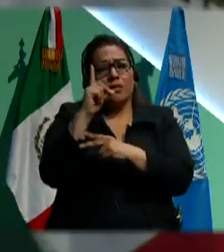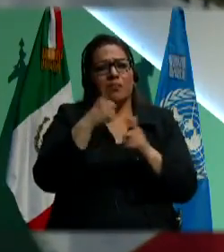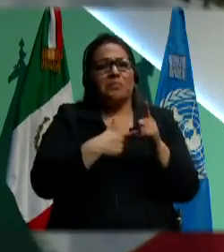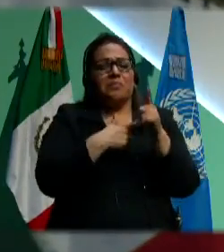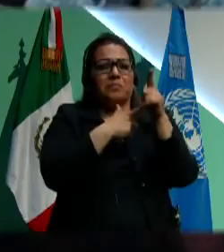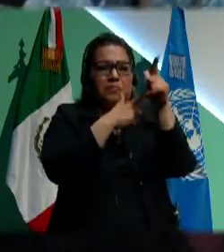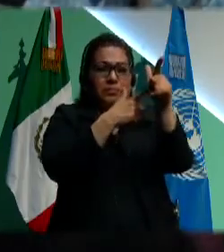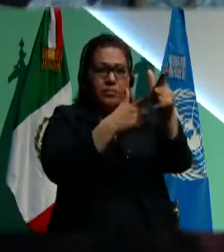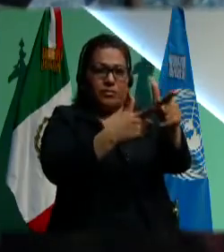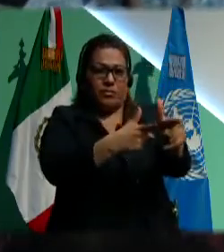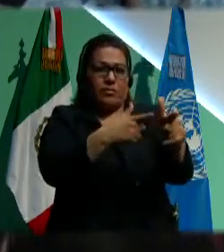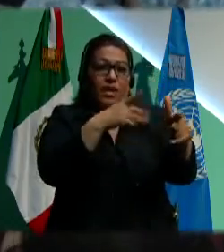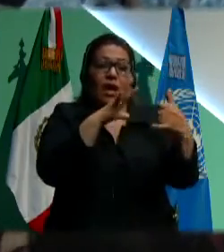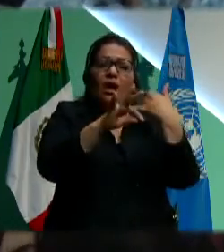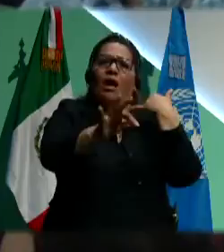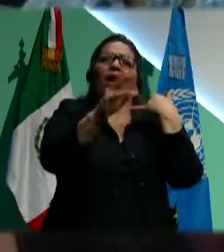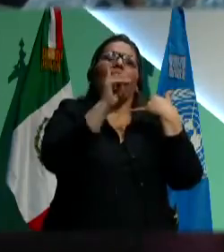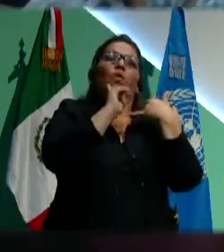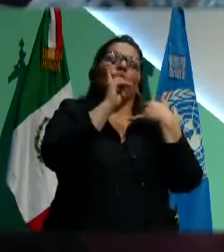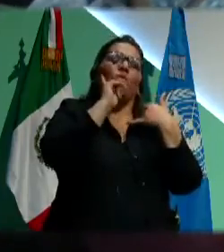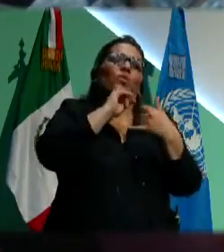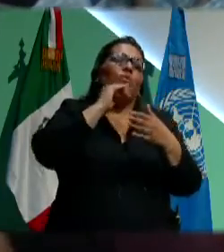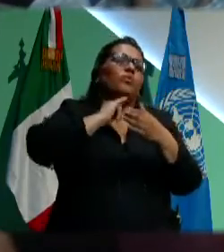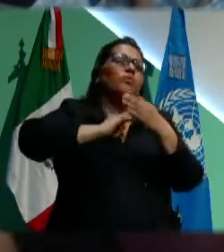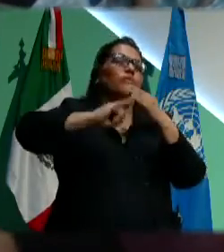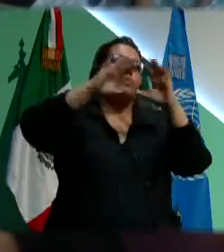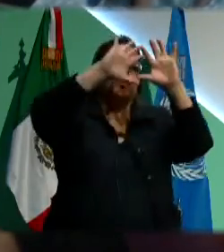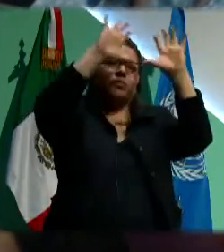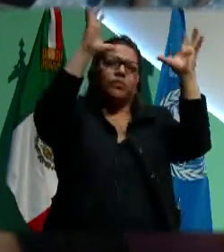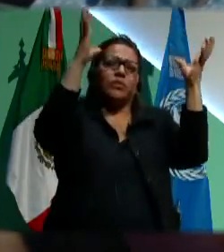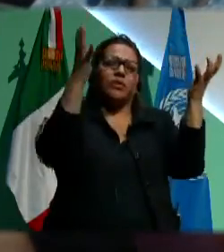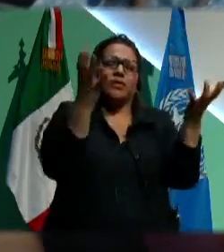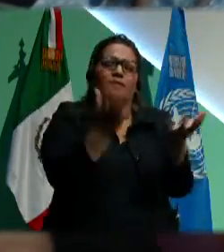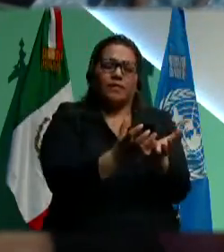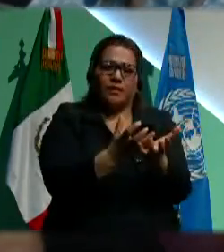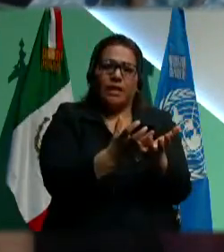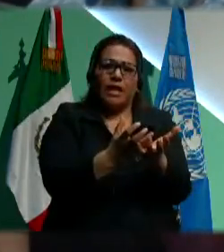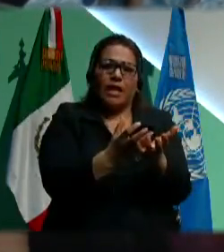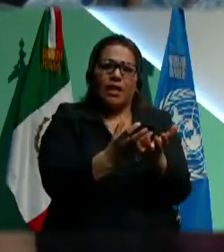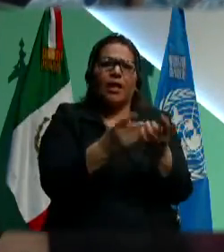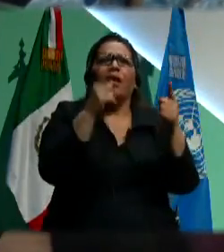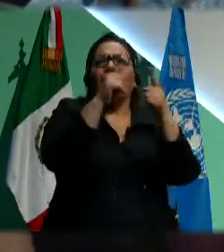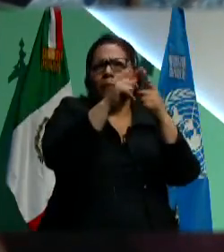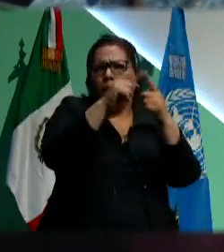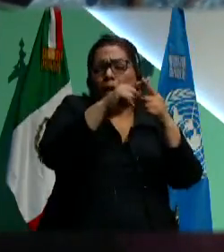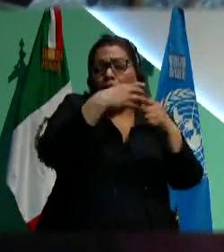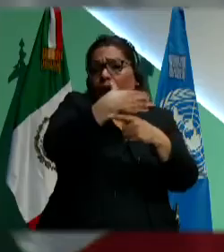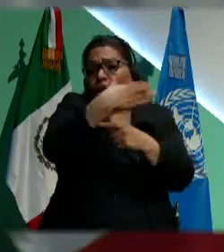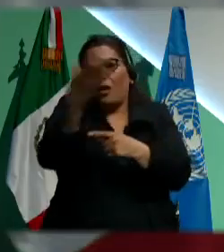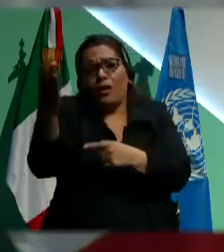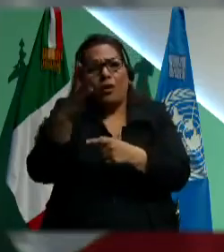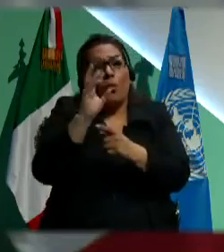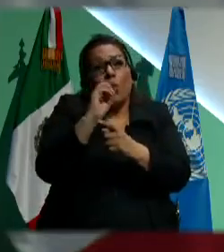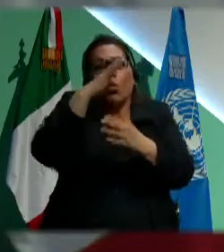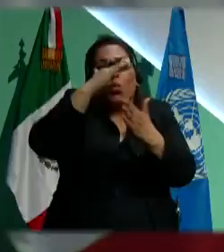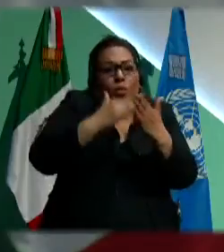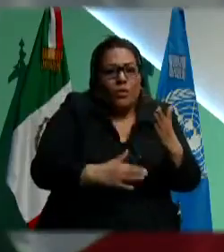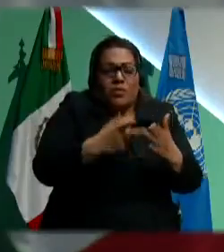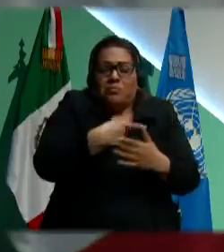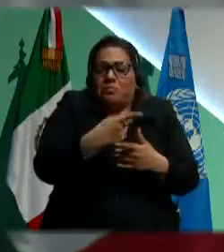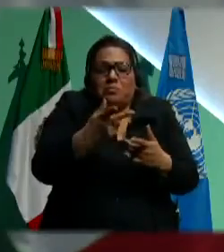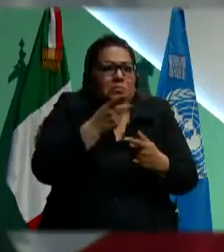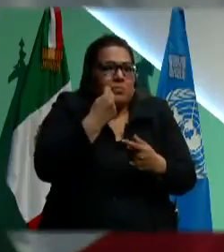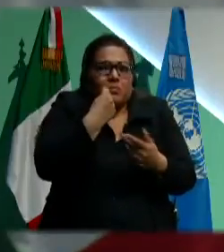Never mind if it is rudimentary and of poor quality. Never mind if it is zero rated. A